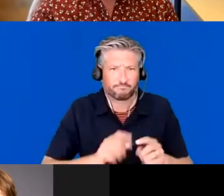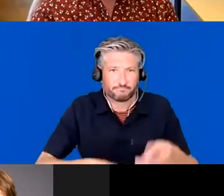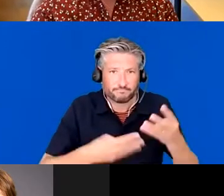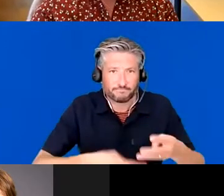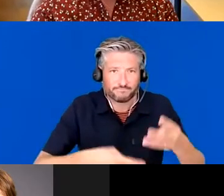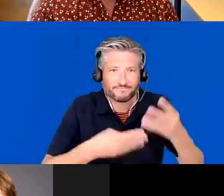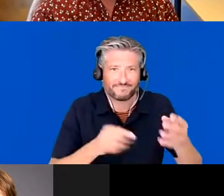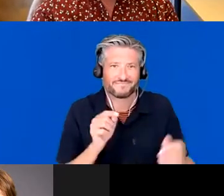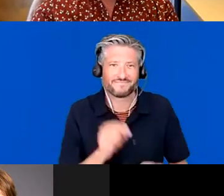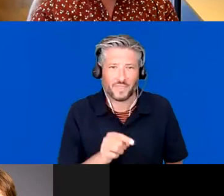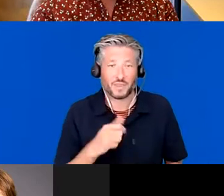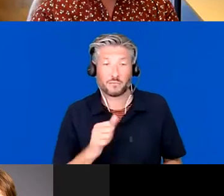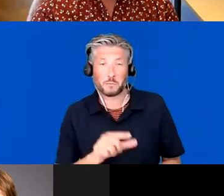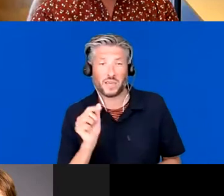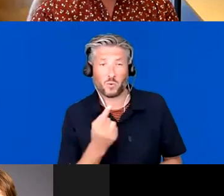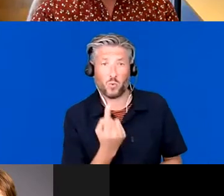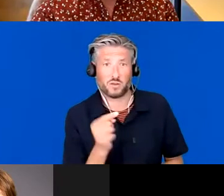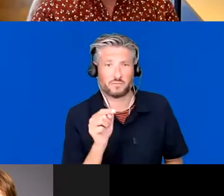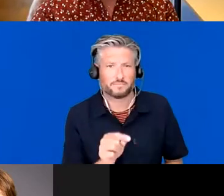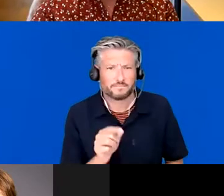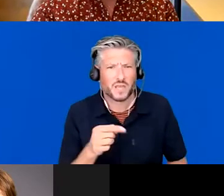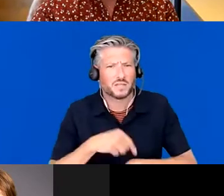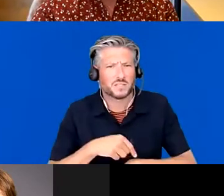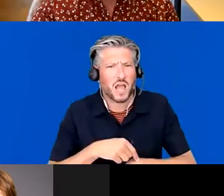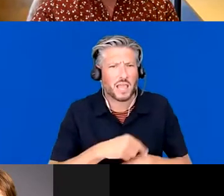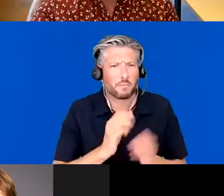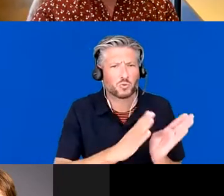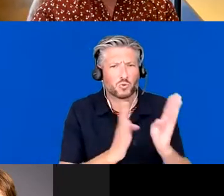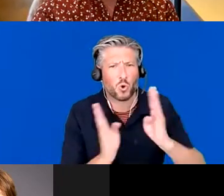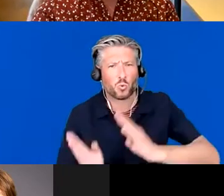about time zones. How did you tackle time zones?